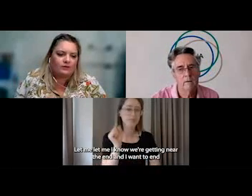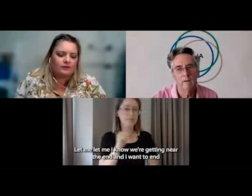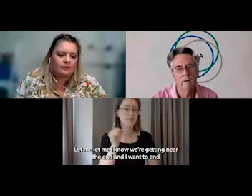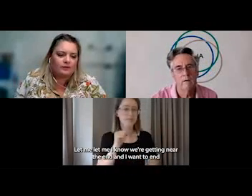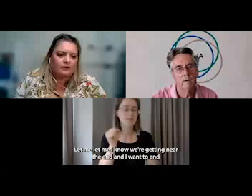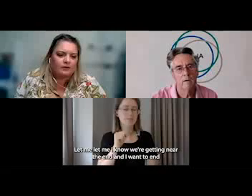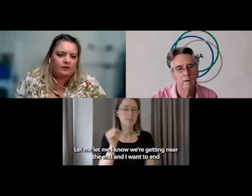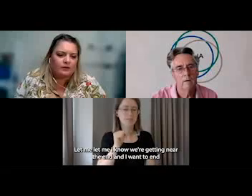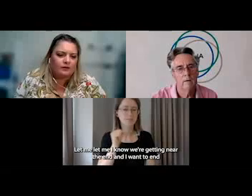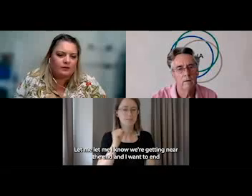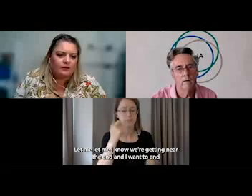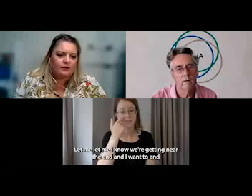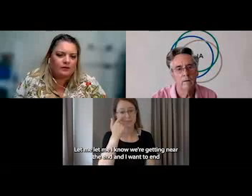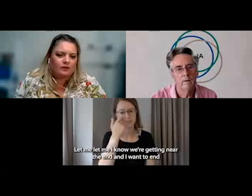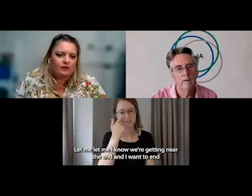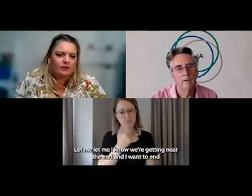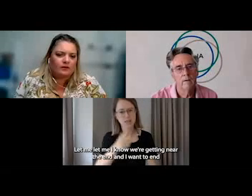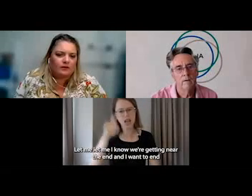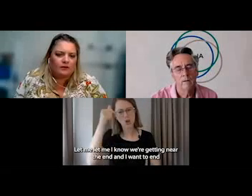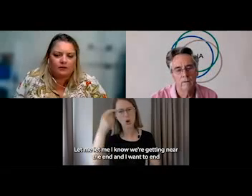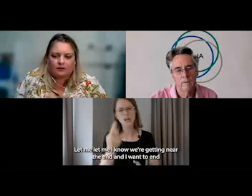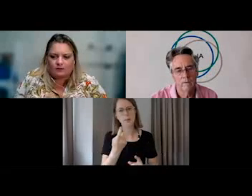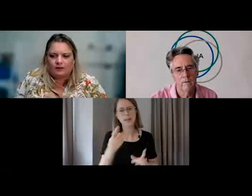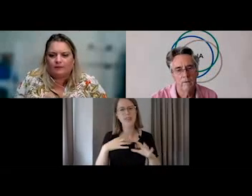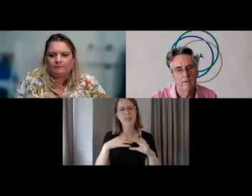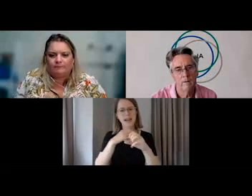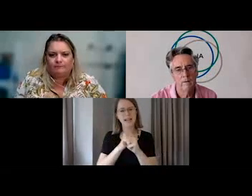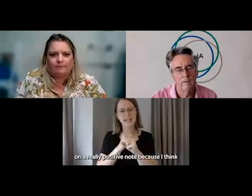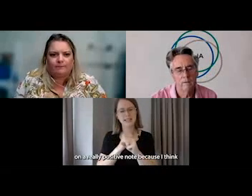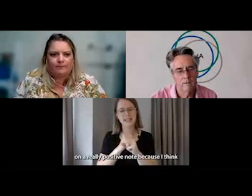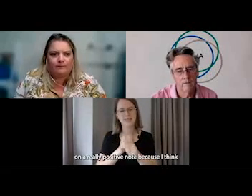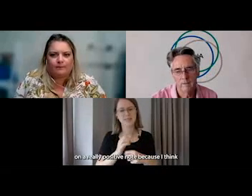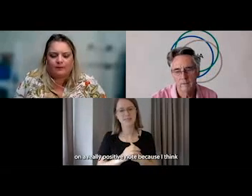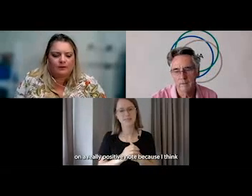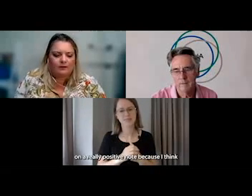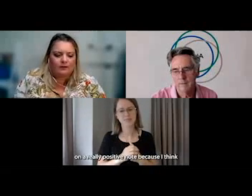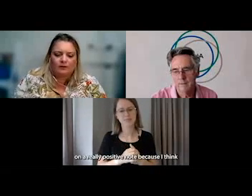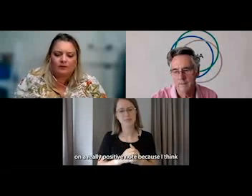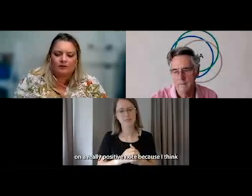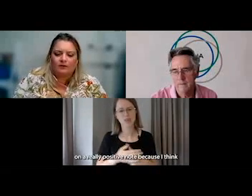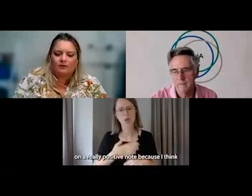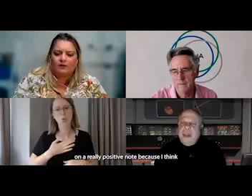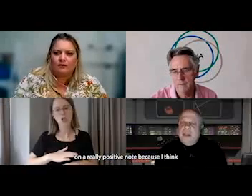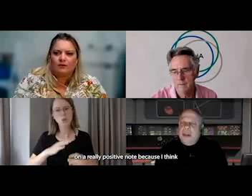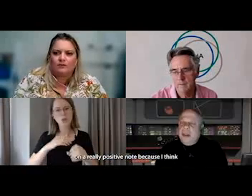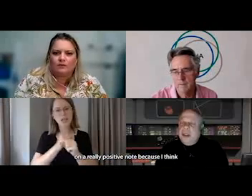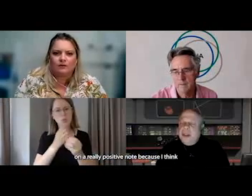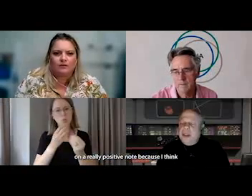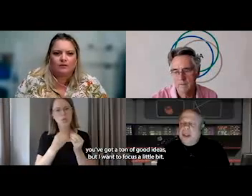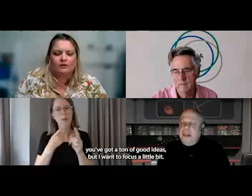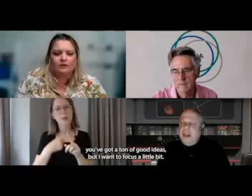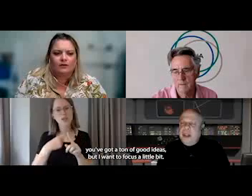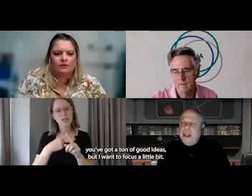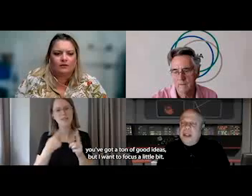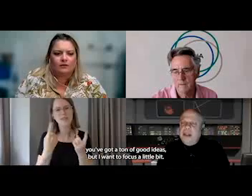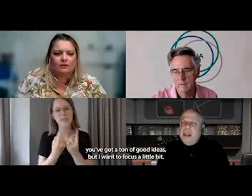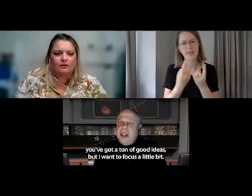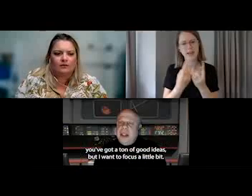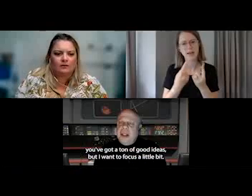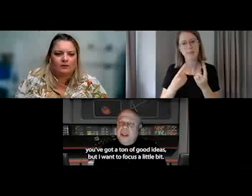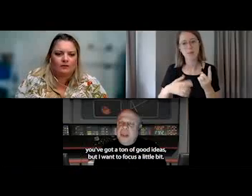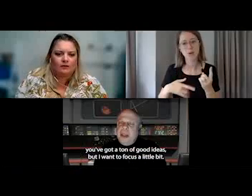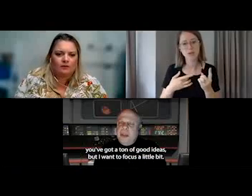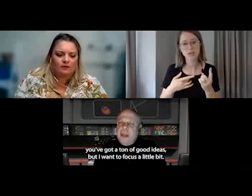Let me. I know we're getting near the end, and I want to end on a really positive note, because I think you've got a ton of